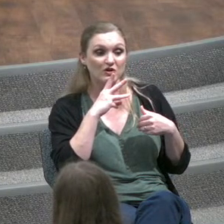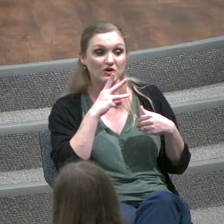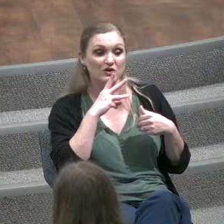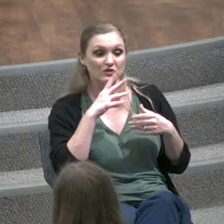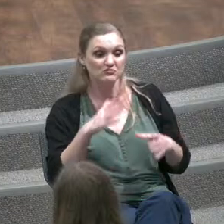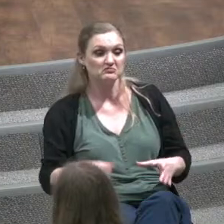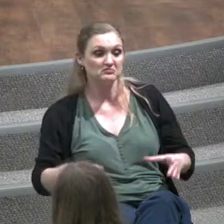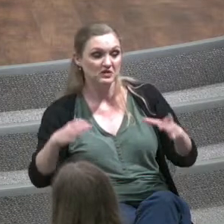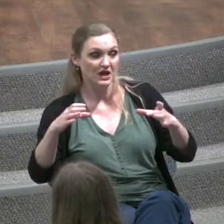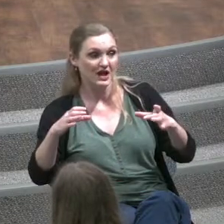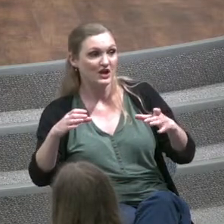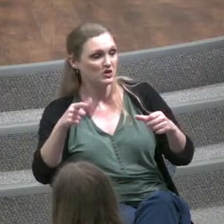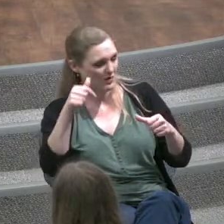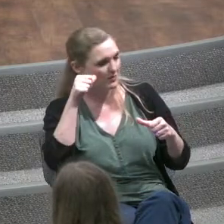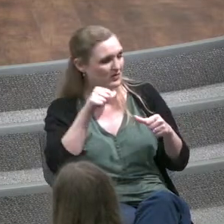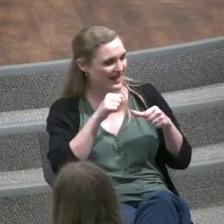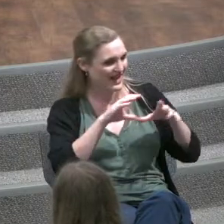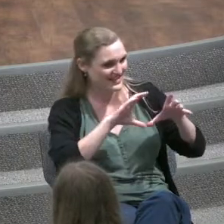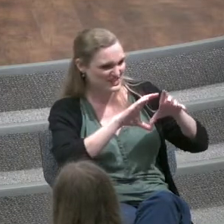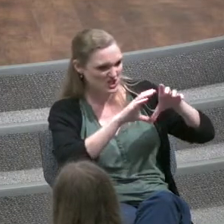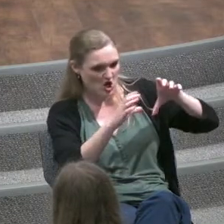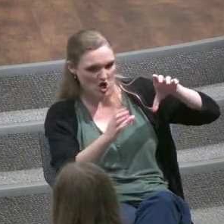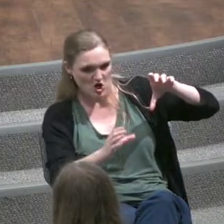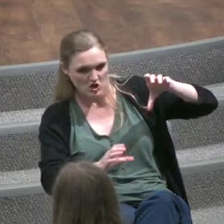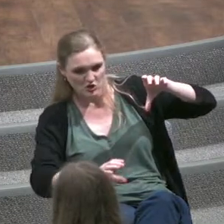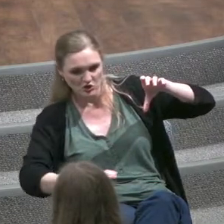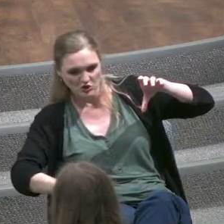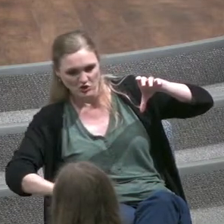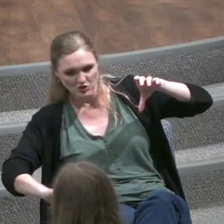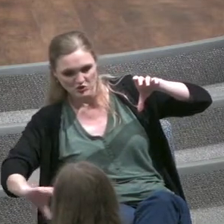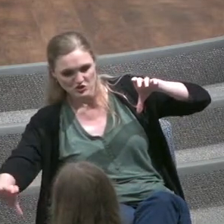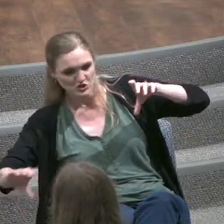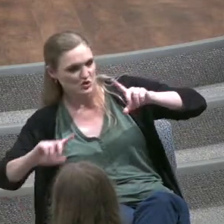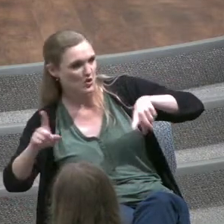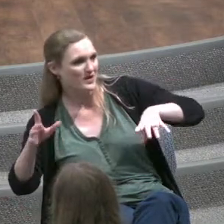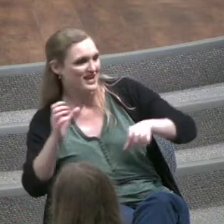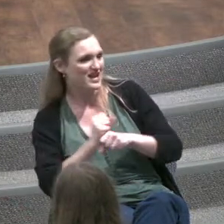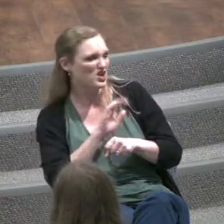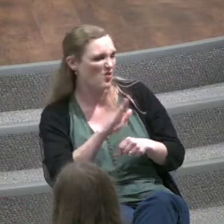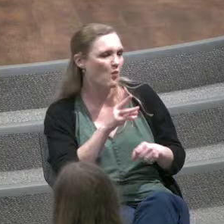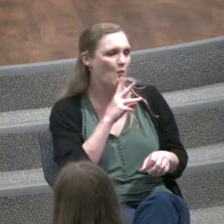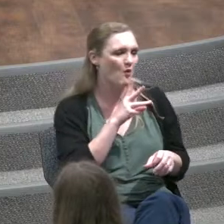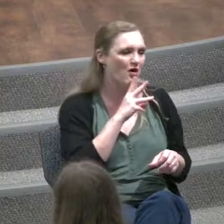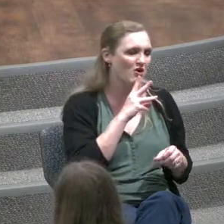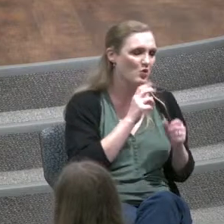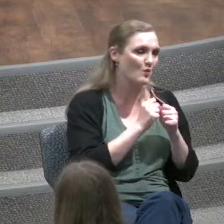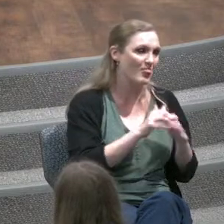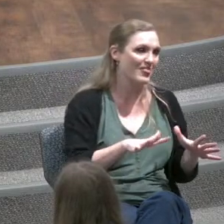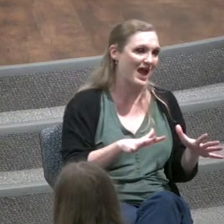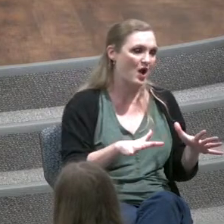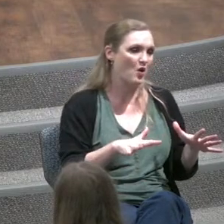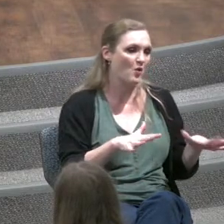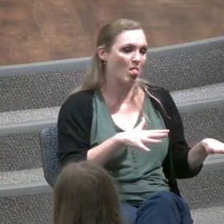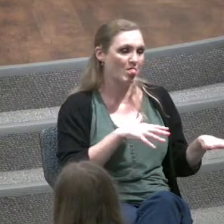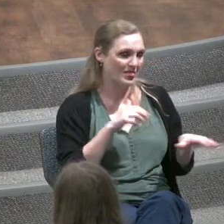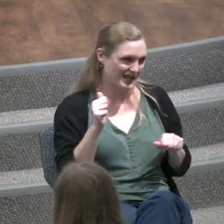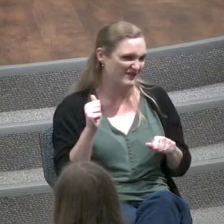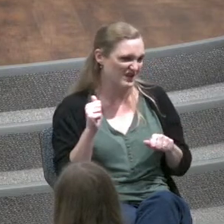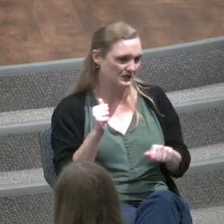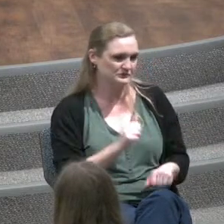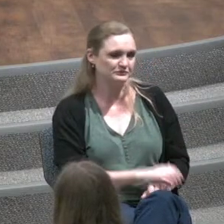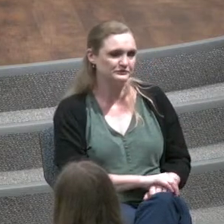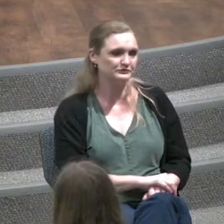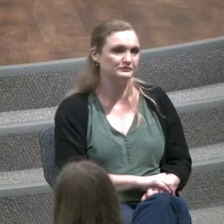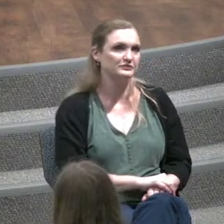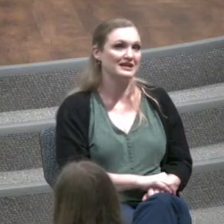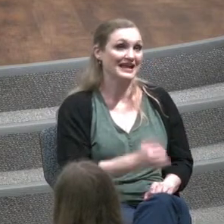where there were tunnels that were dug so that you could get to your source of water without when you've